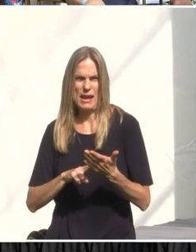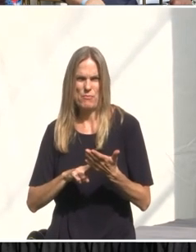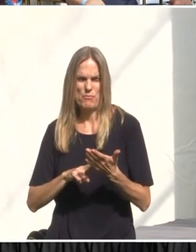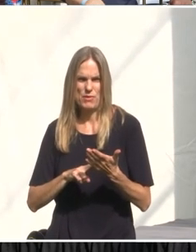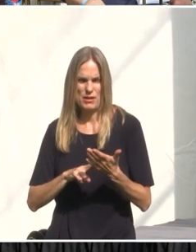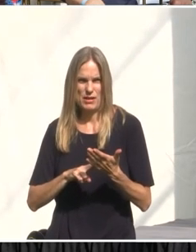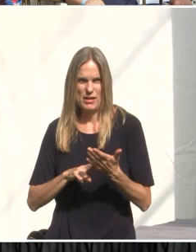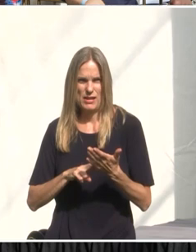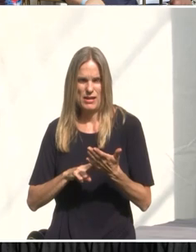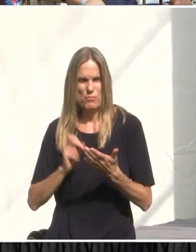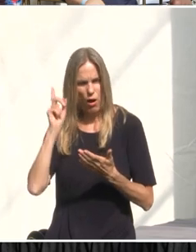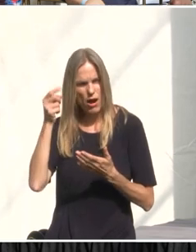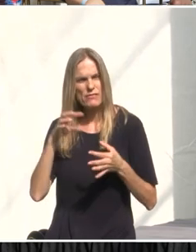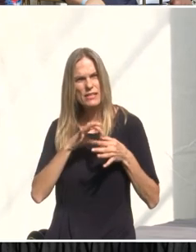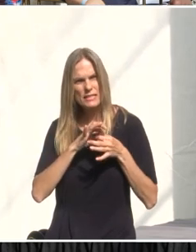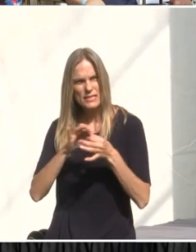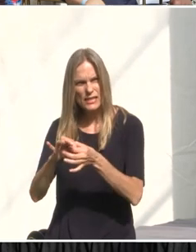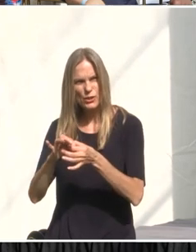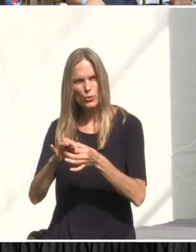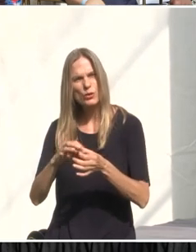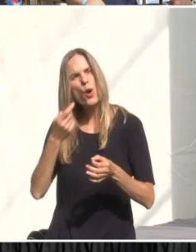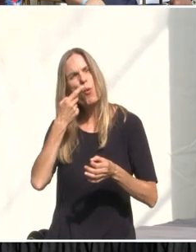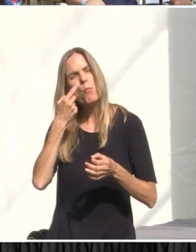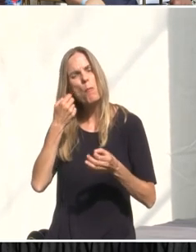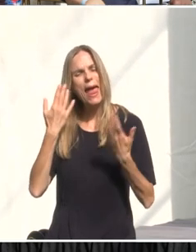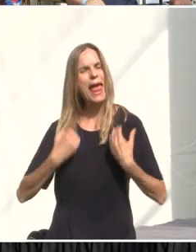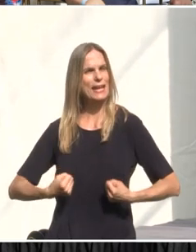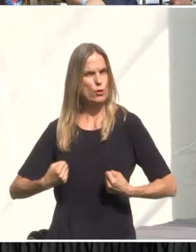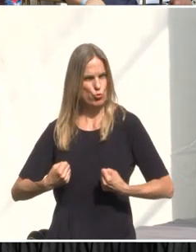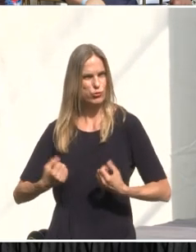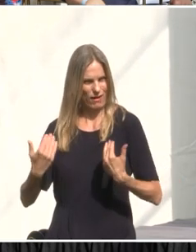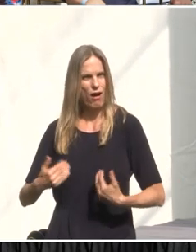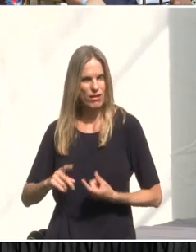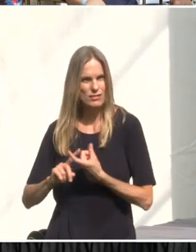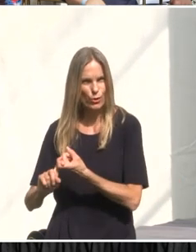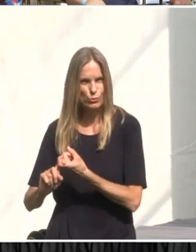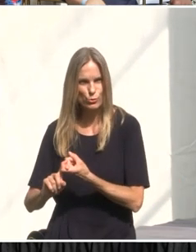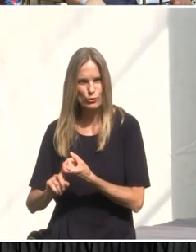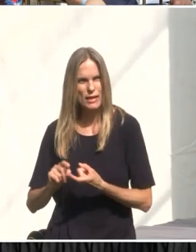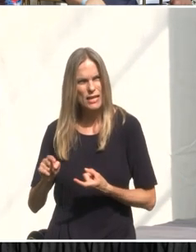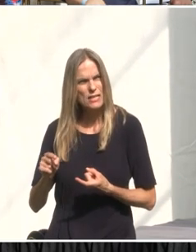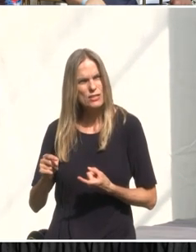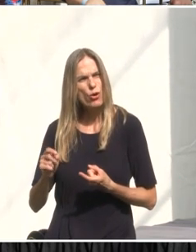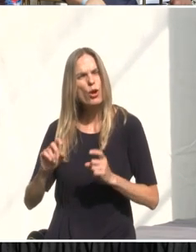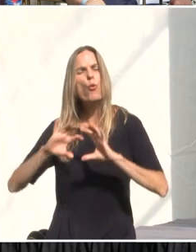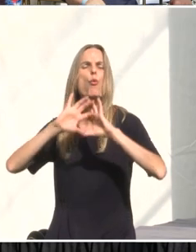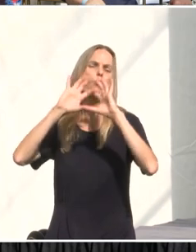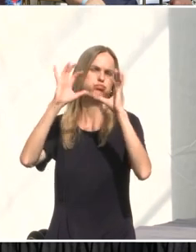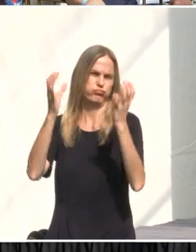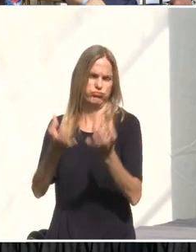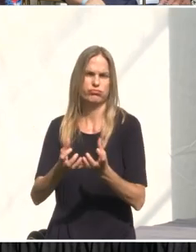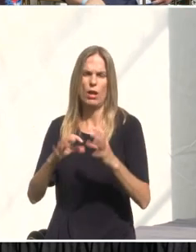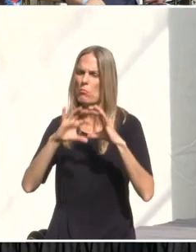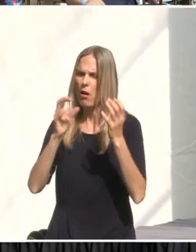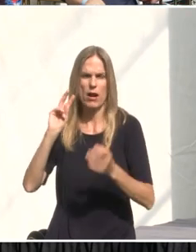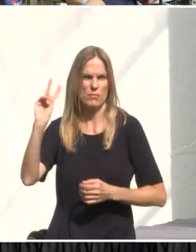think, connected to masculinity in some way. And that is quite universal. You find it everywhere